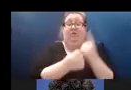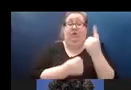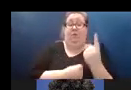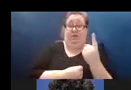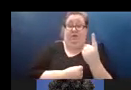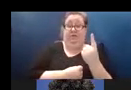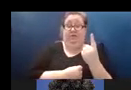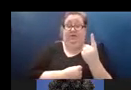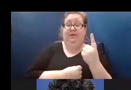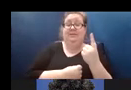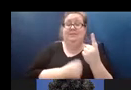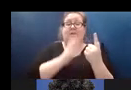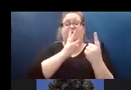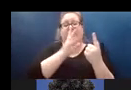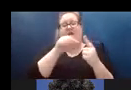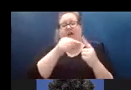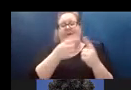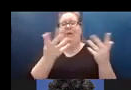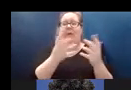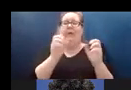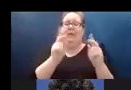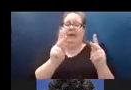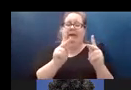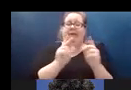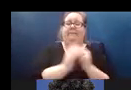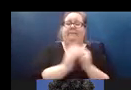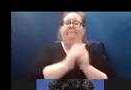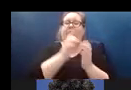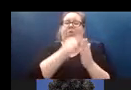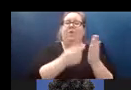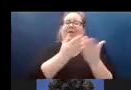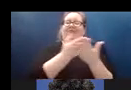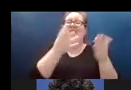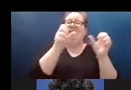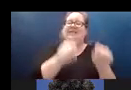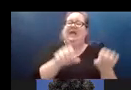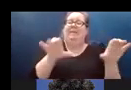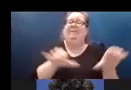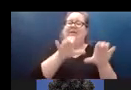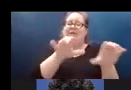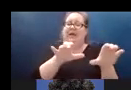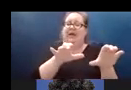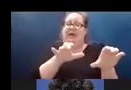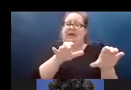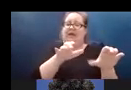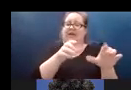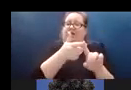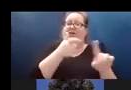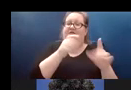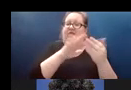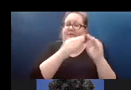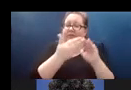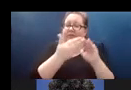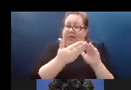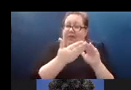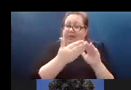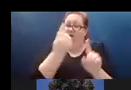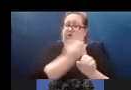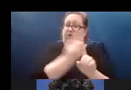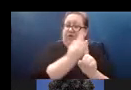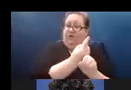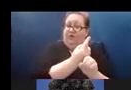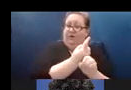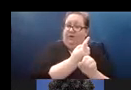talking a lot about sort of what things can be done sort of by the municipalities on their own. Engagement with